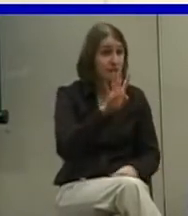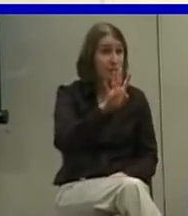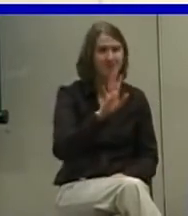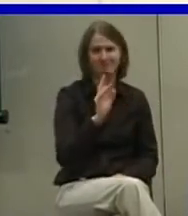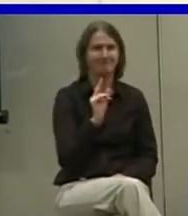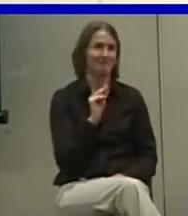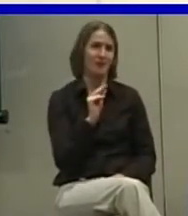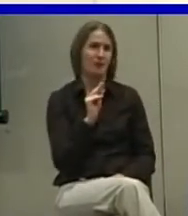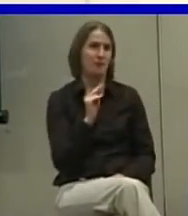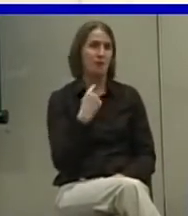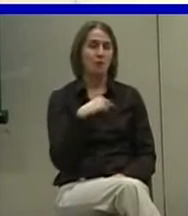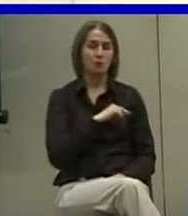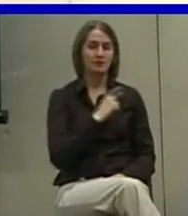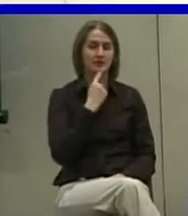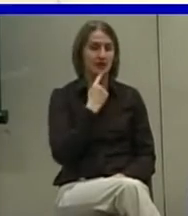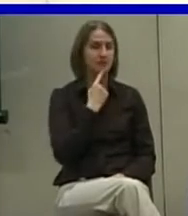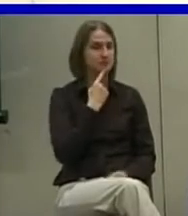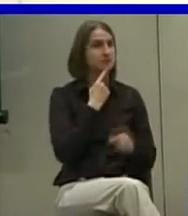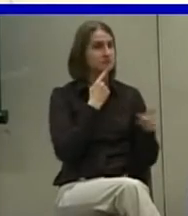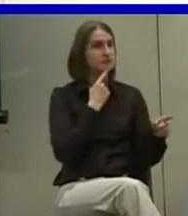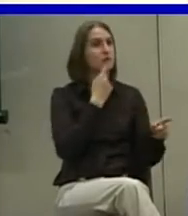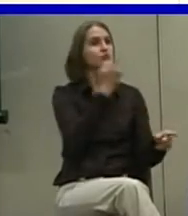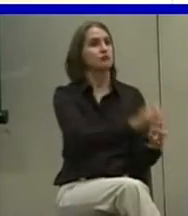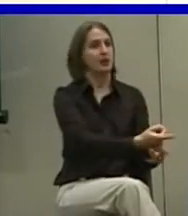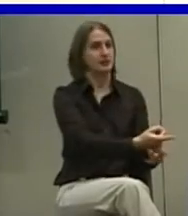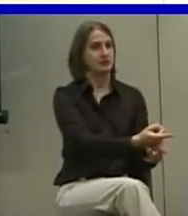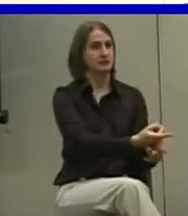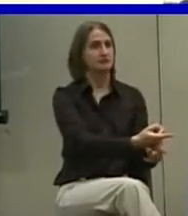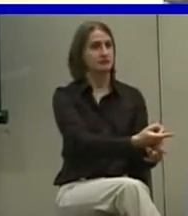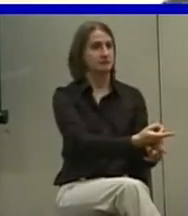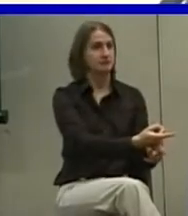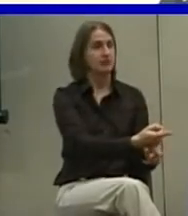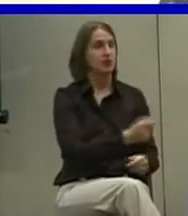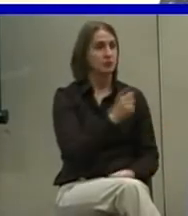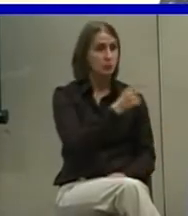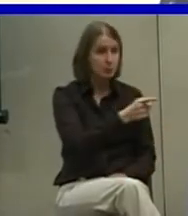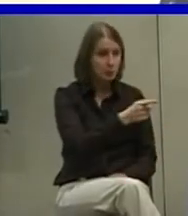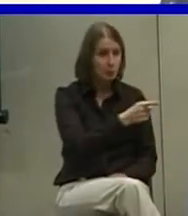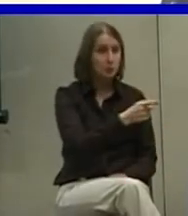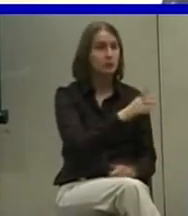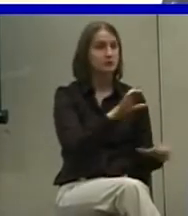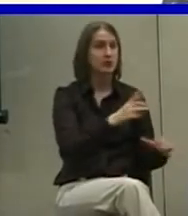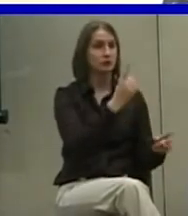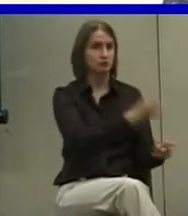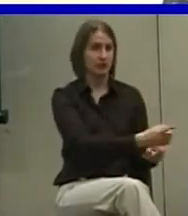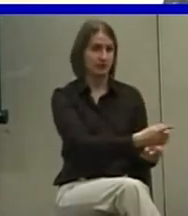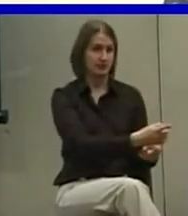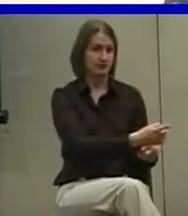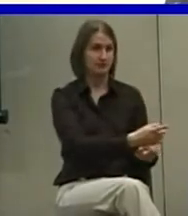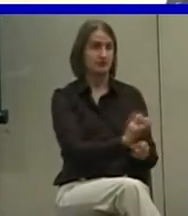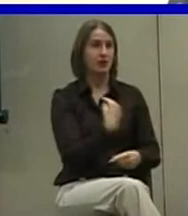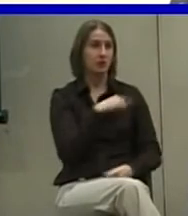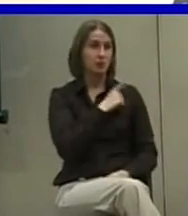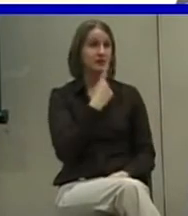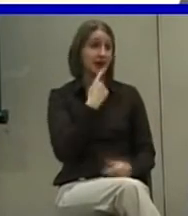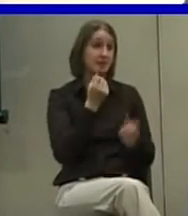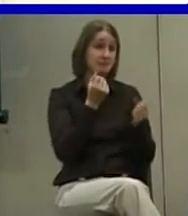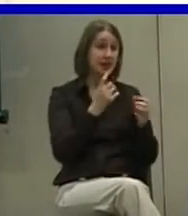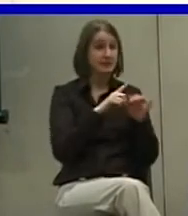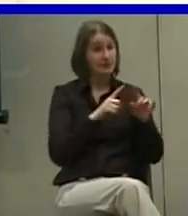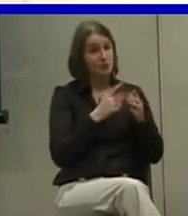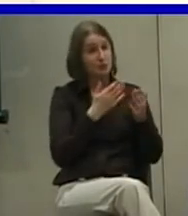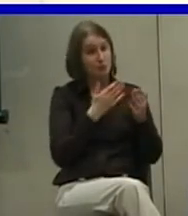we are saying, you are correct. You did it right. And we say it in a lot of ways. Good